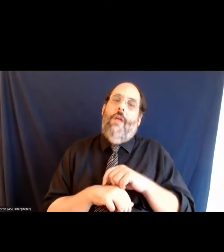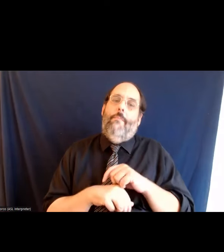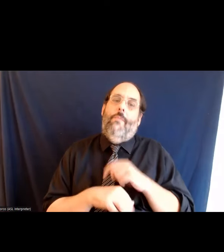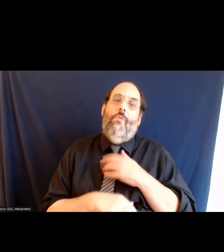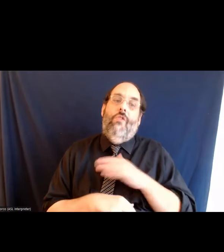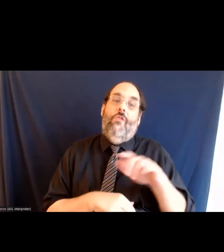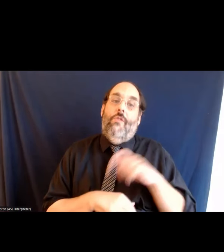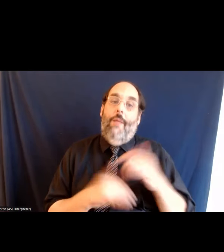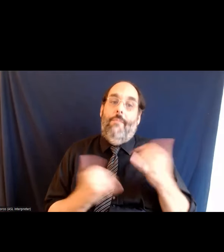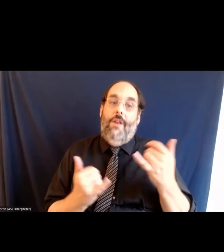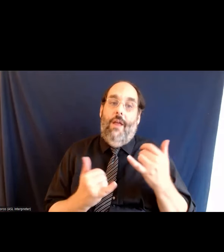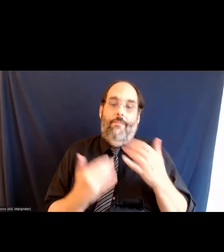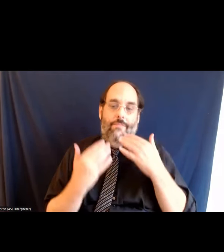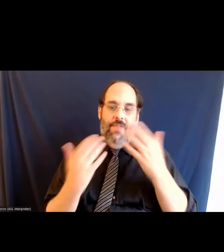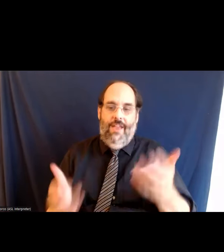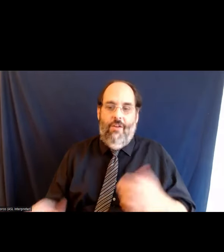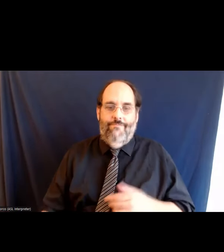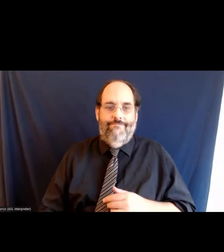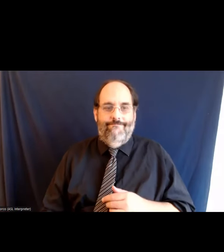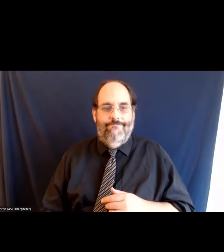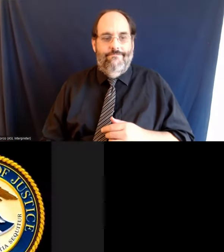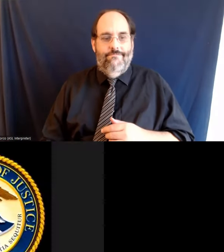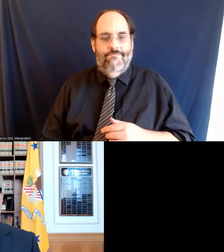today. Thank you.